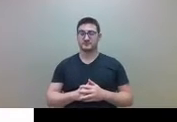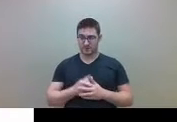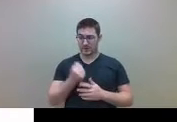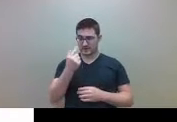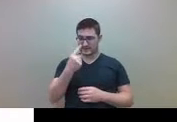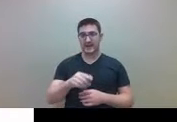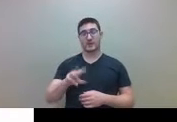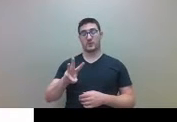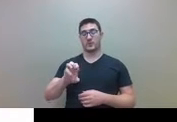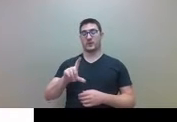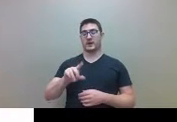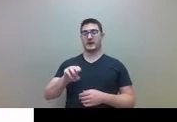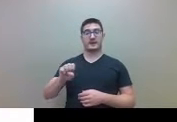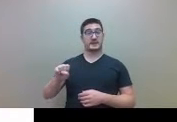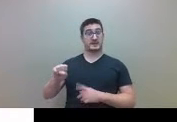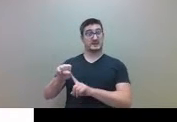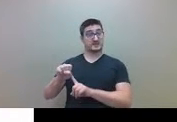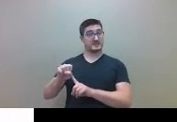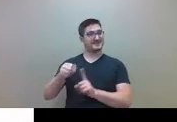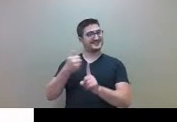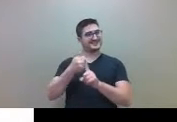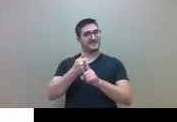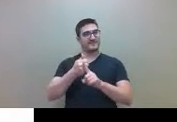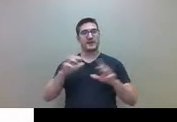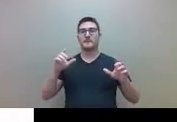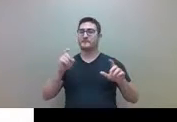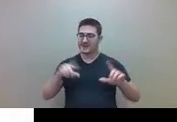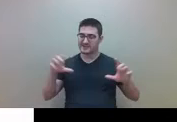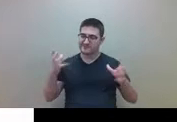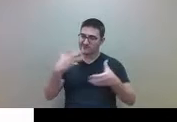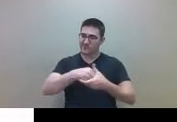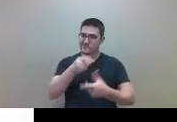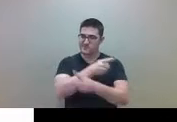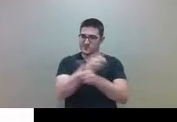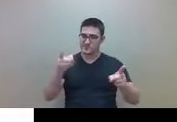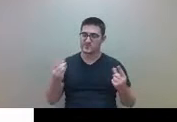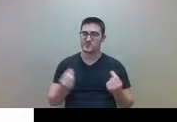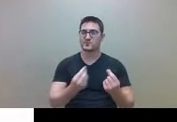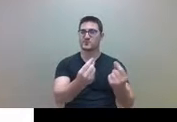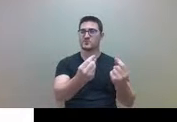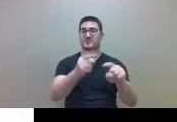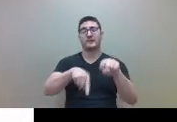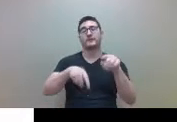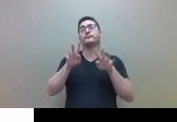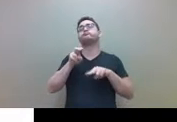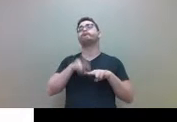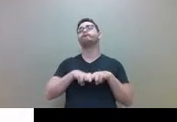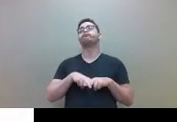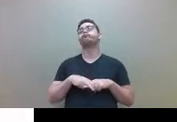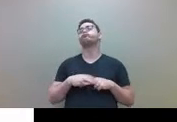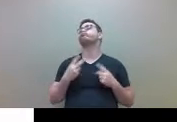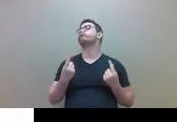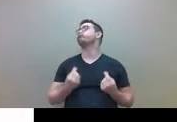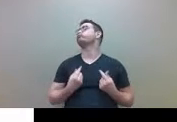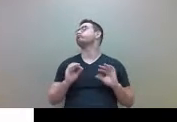passive. Making conscious choices to ensure our life is balanced despite the